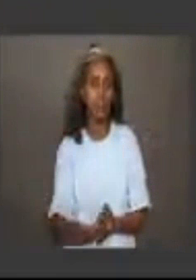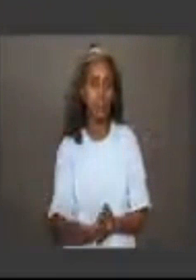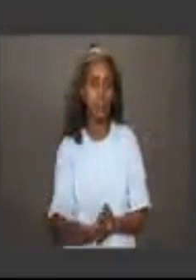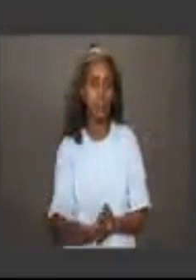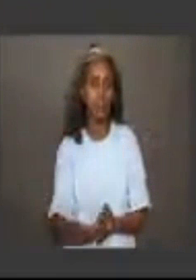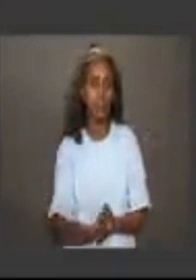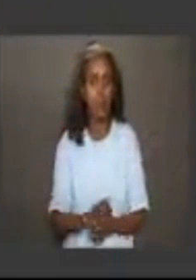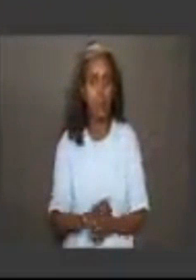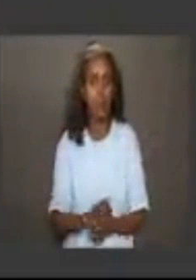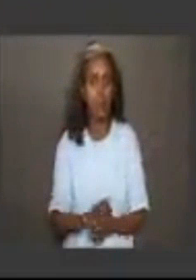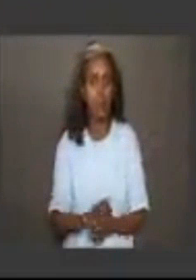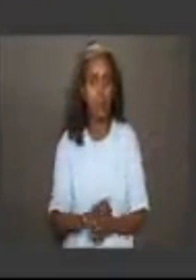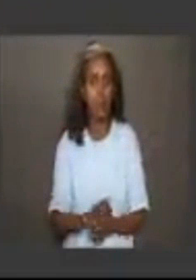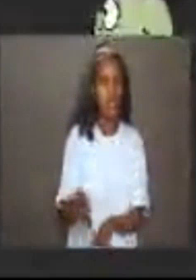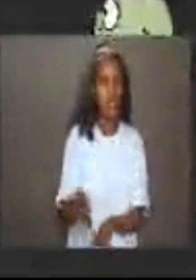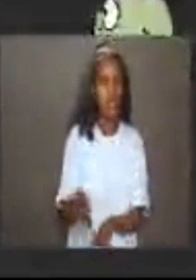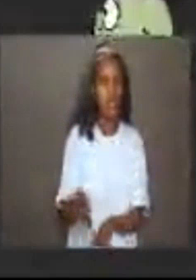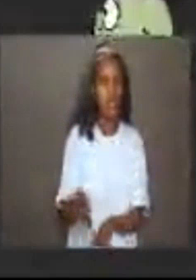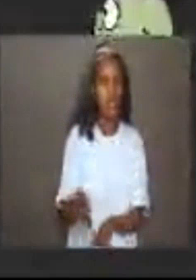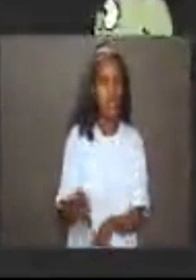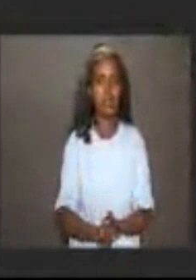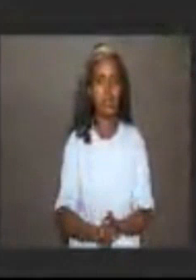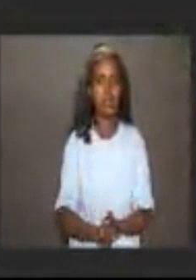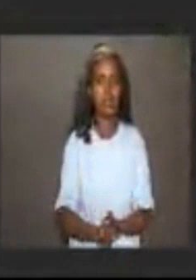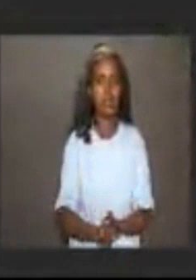begin, students.